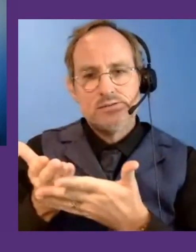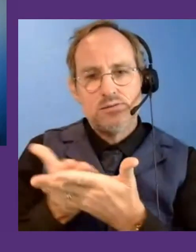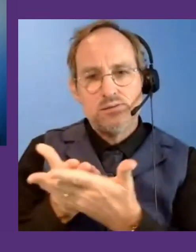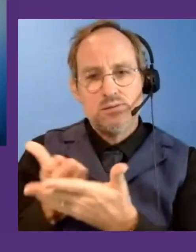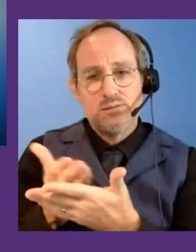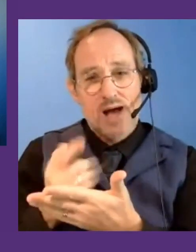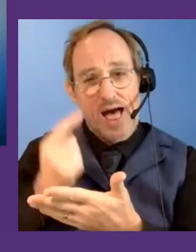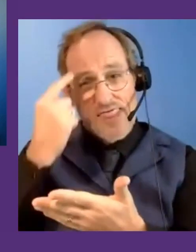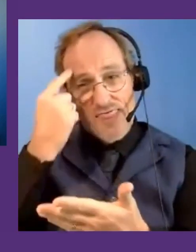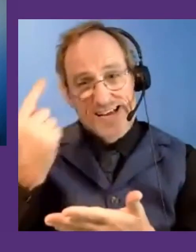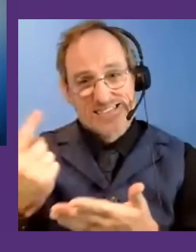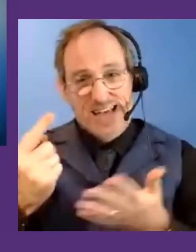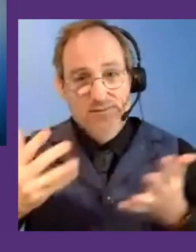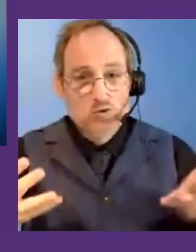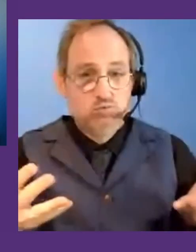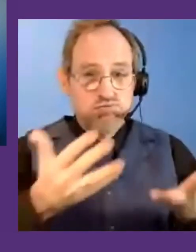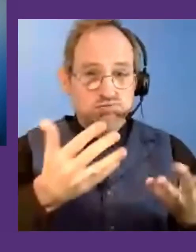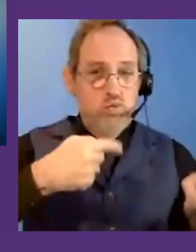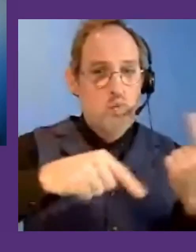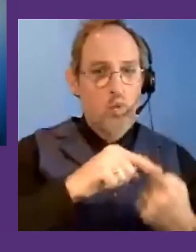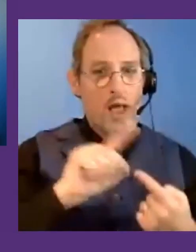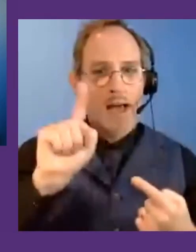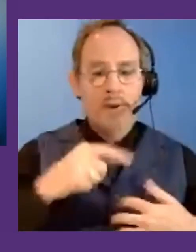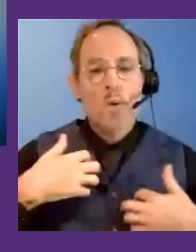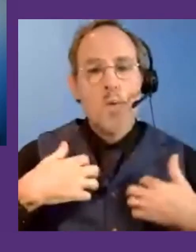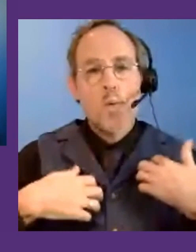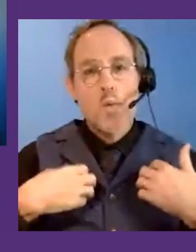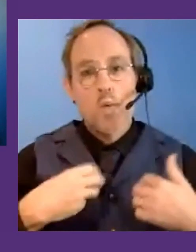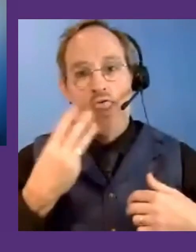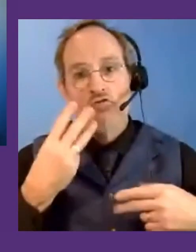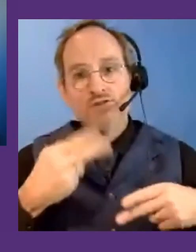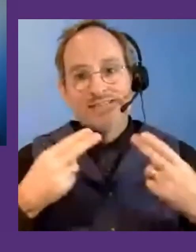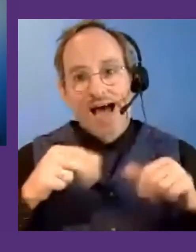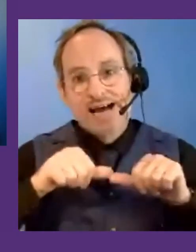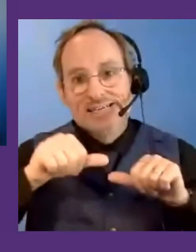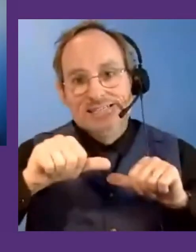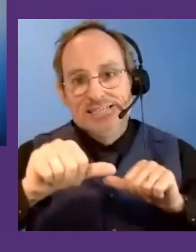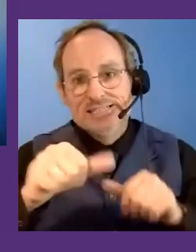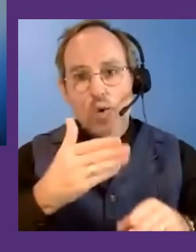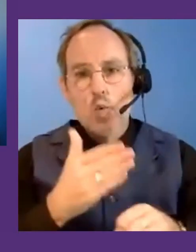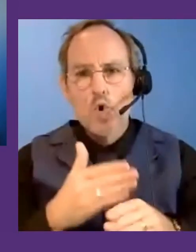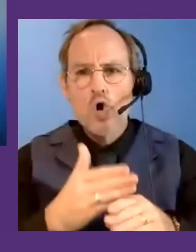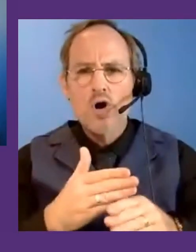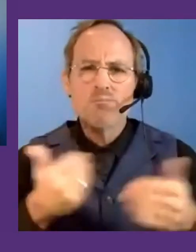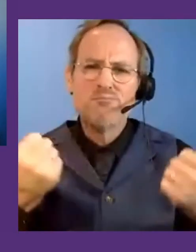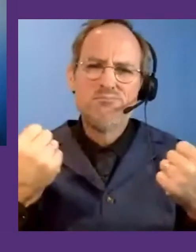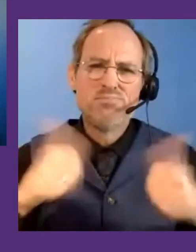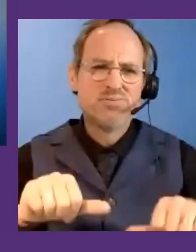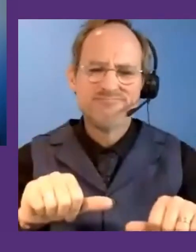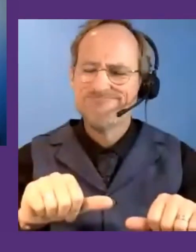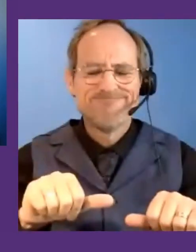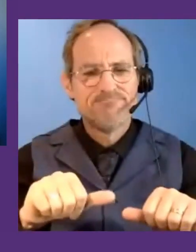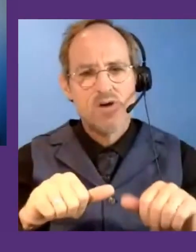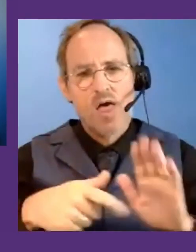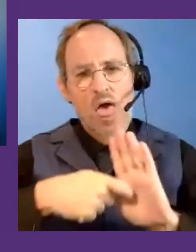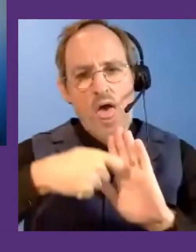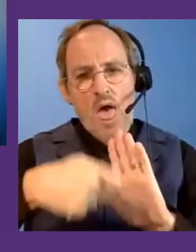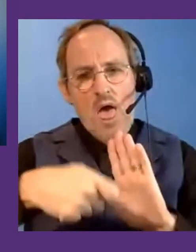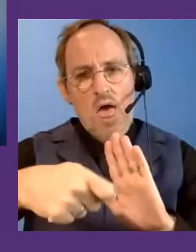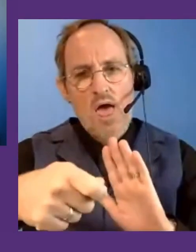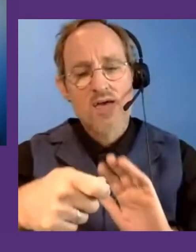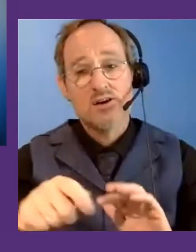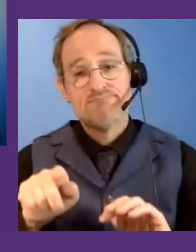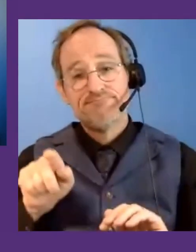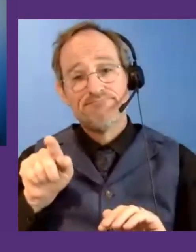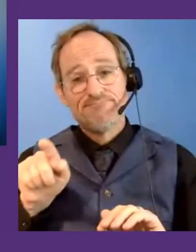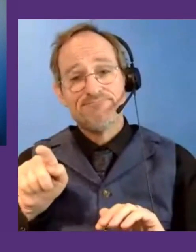next 3 days worth of work. You know, you've got a long way to go. We do, but I just want to say for everybody in the TechShare community